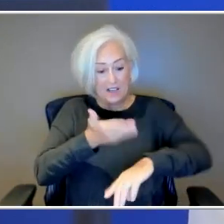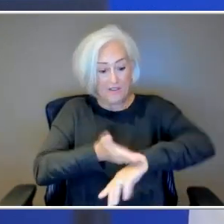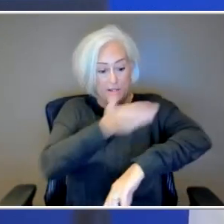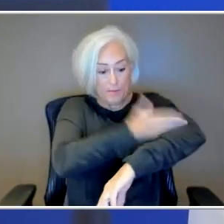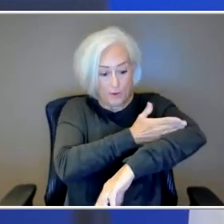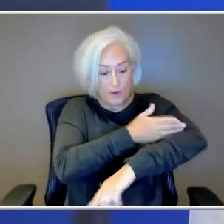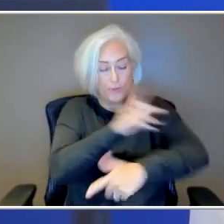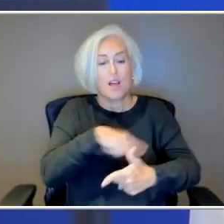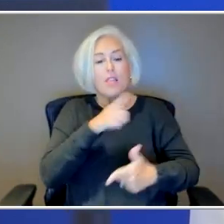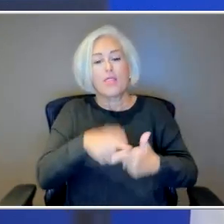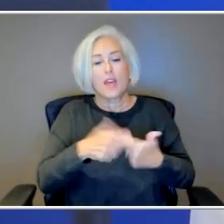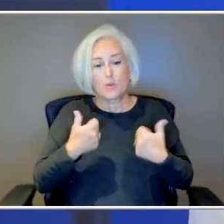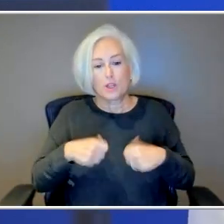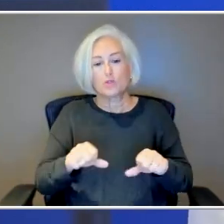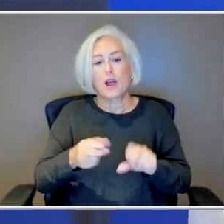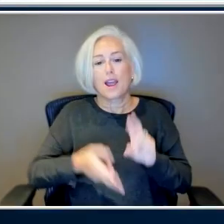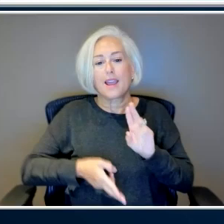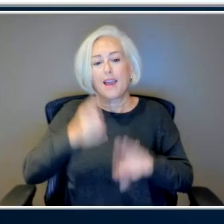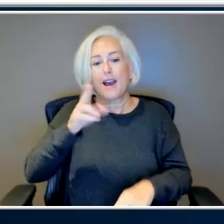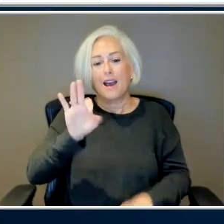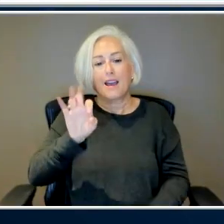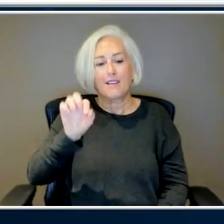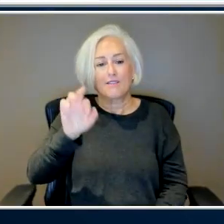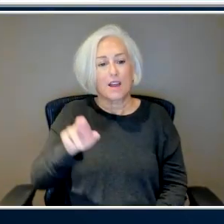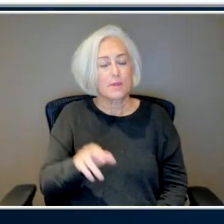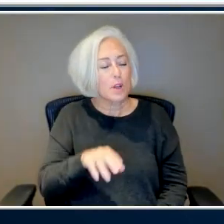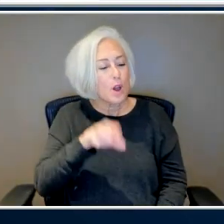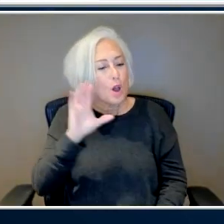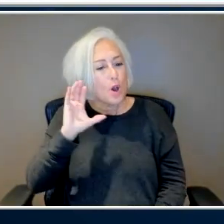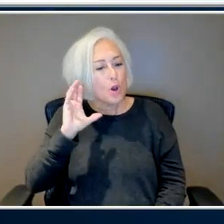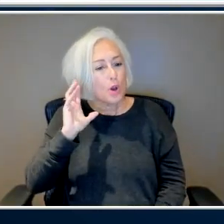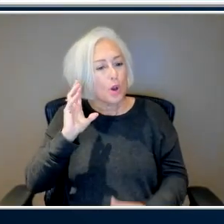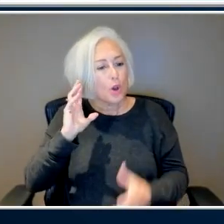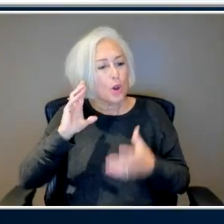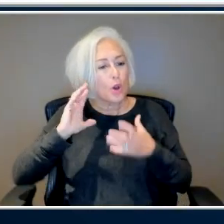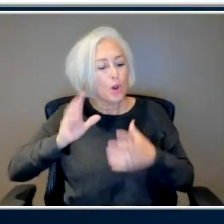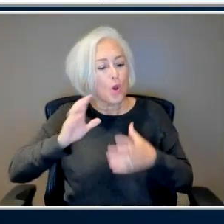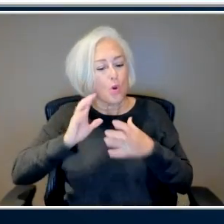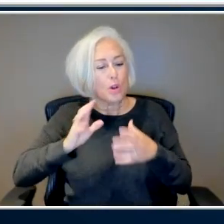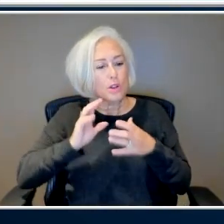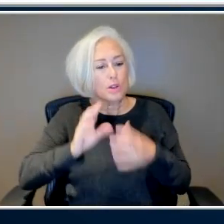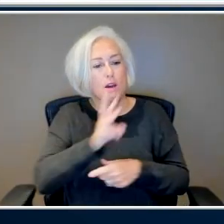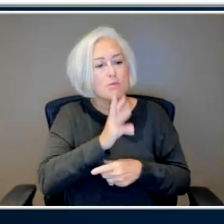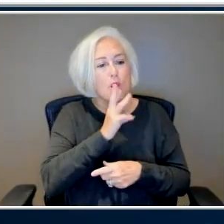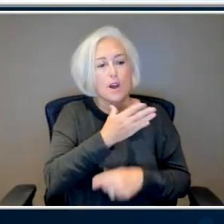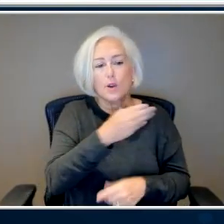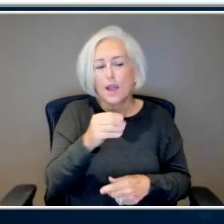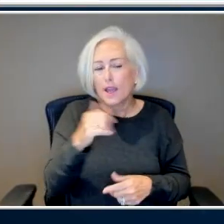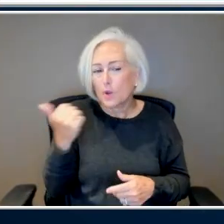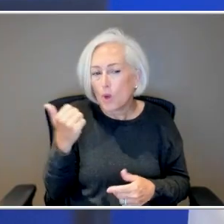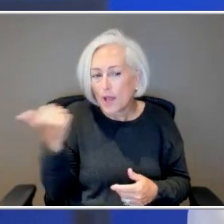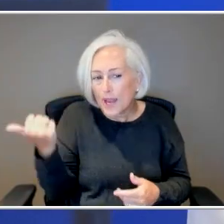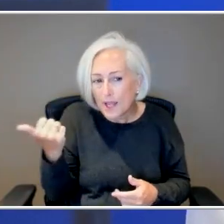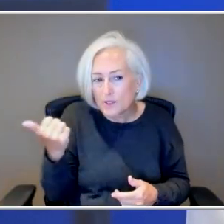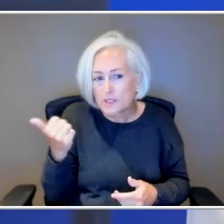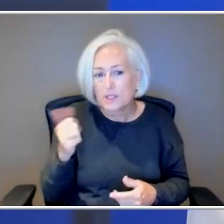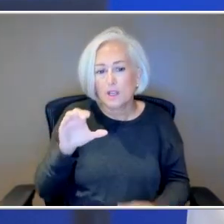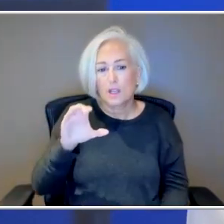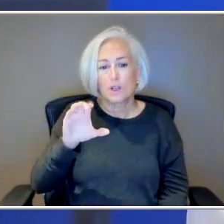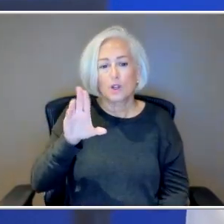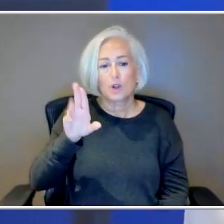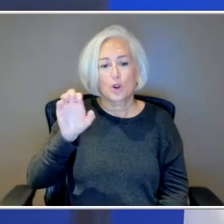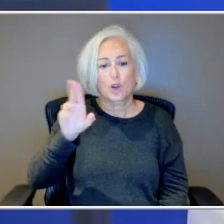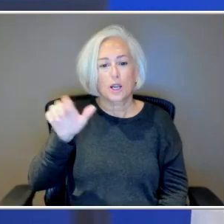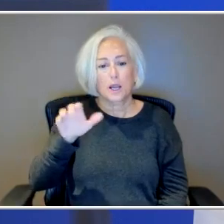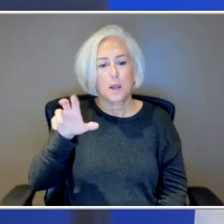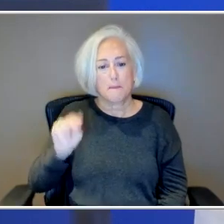fiber diet. So coconut water, and what was the other thing you said? Curcumin. What is that? It's just a natural product, yeah, and this study